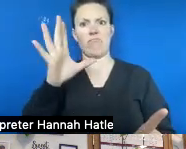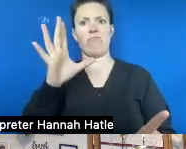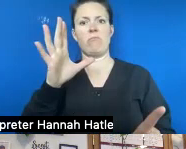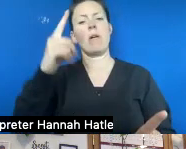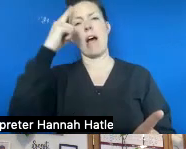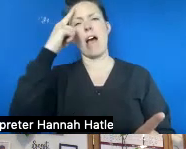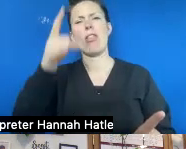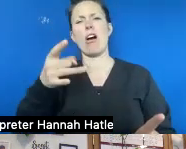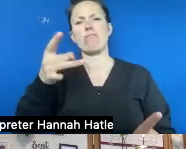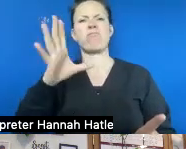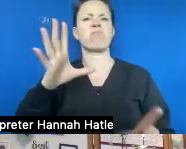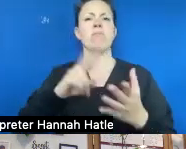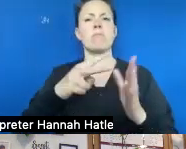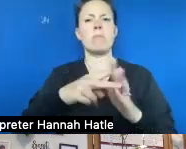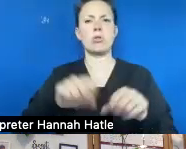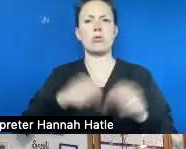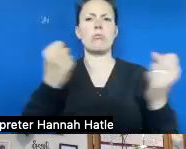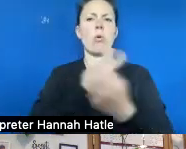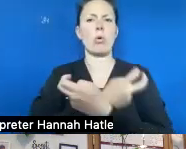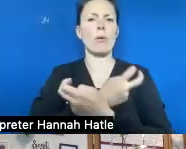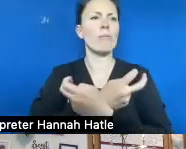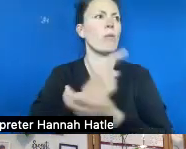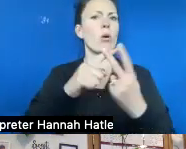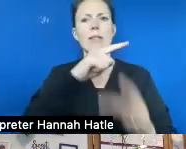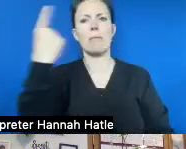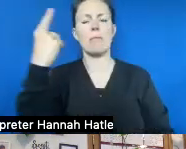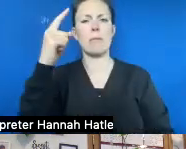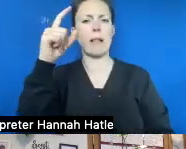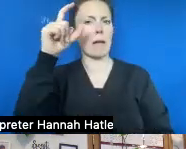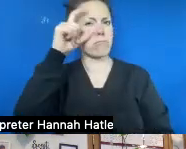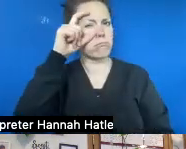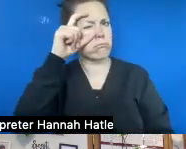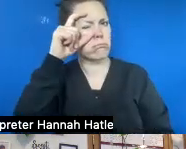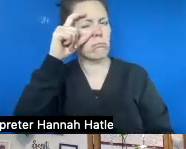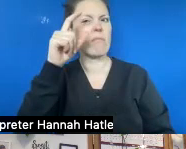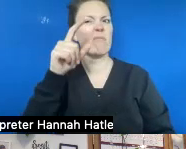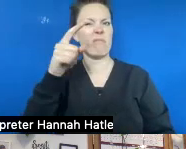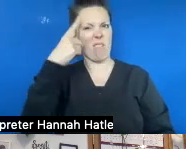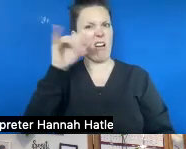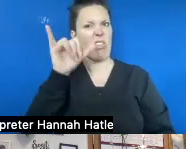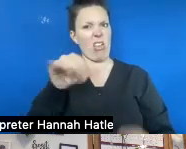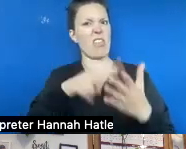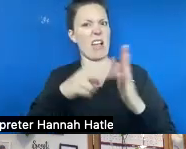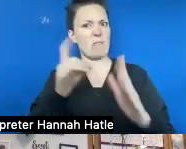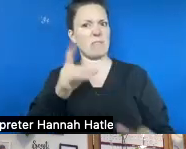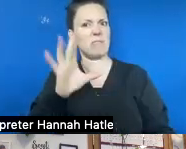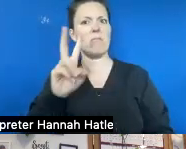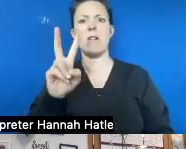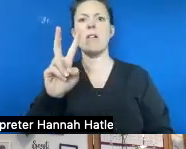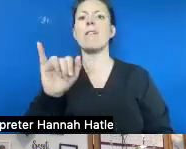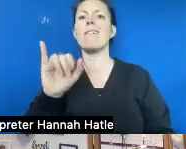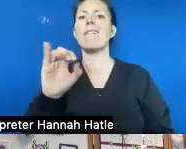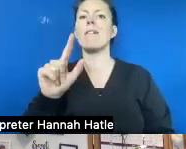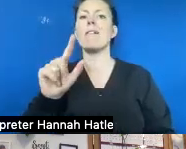broken bones and black eyes. That's what I thought. Anything less than that, as a